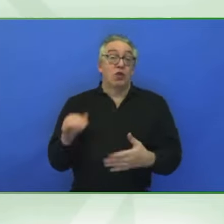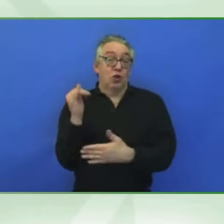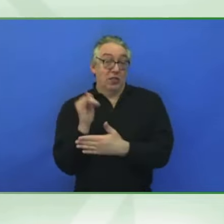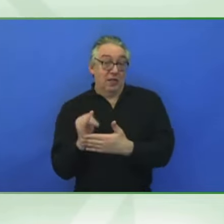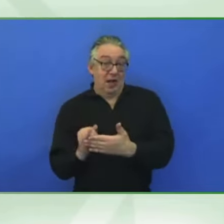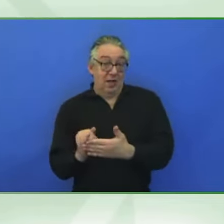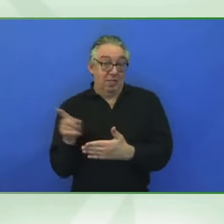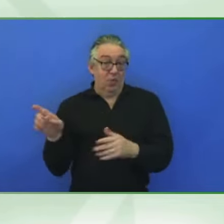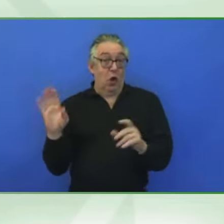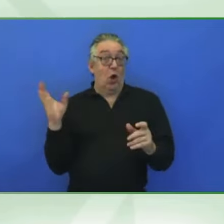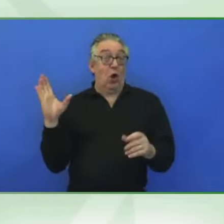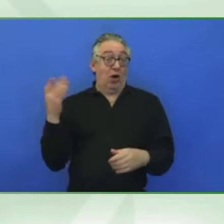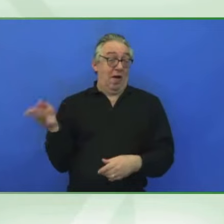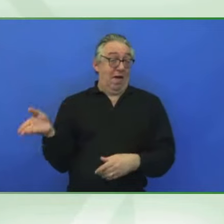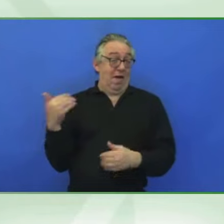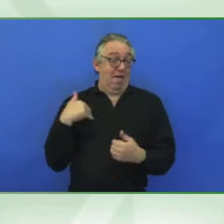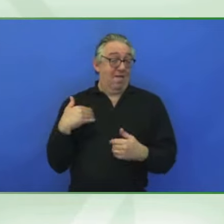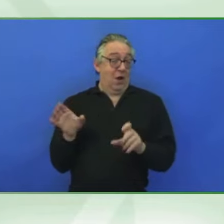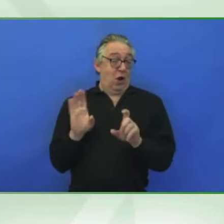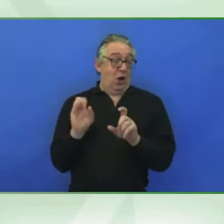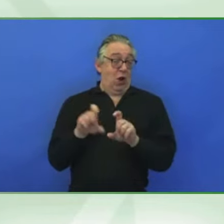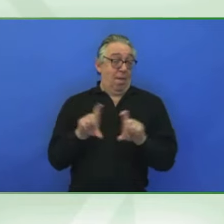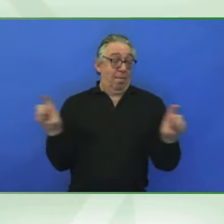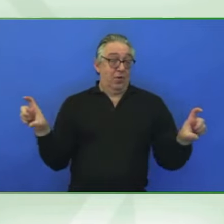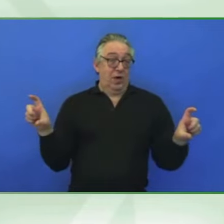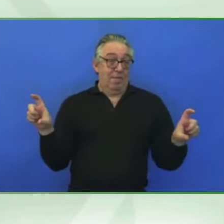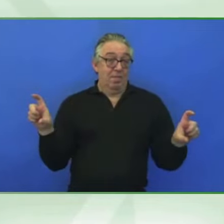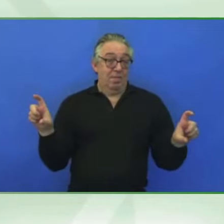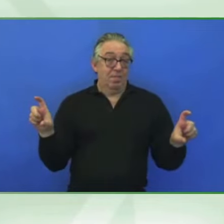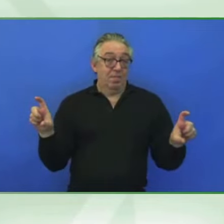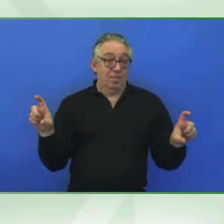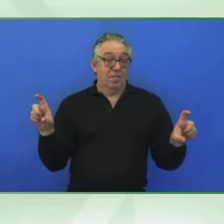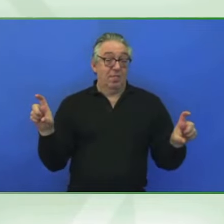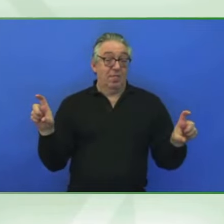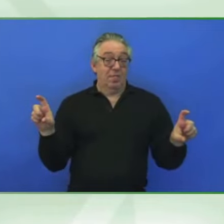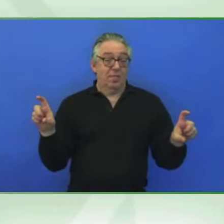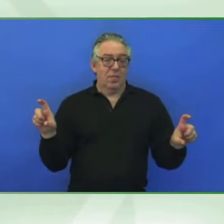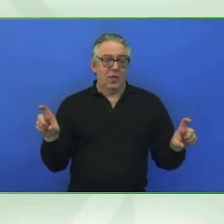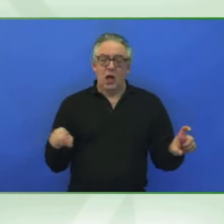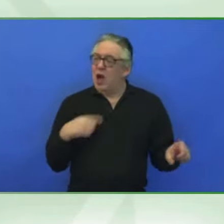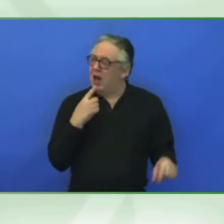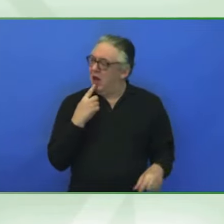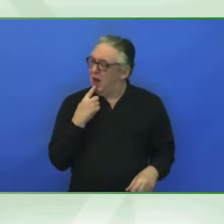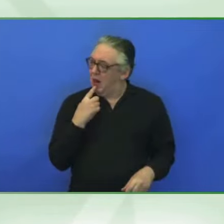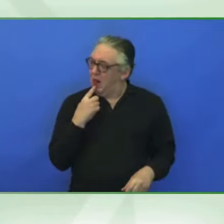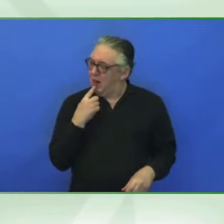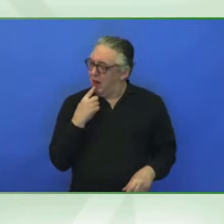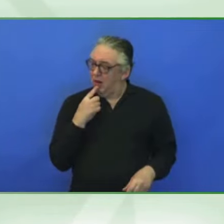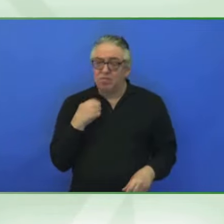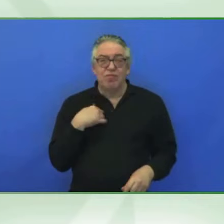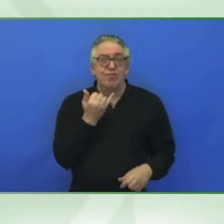and he's an expert, did I say expert? I did, an access expert,